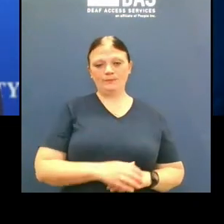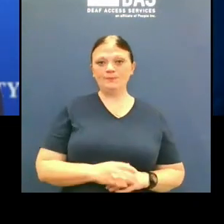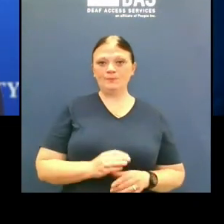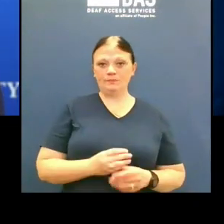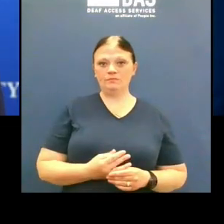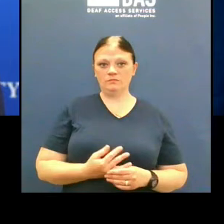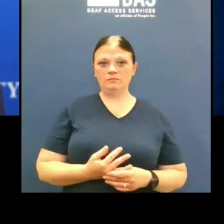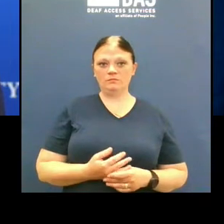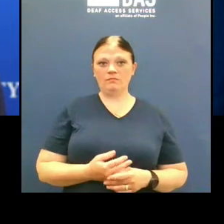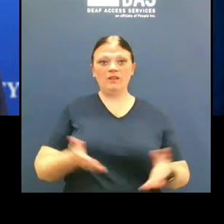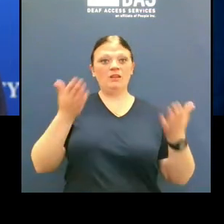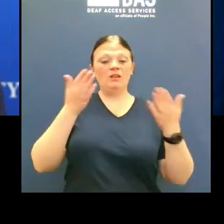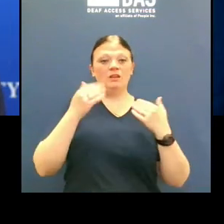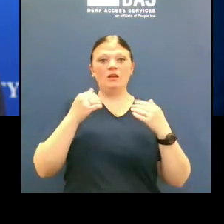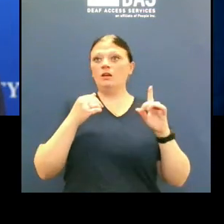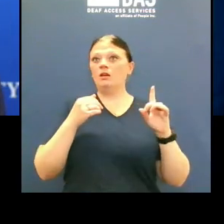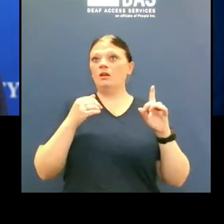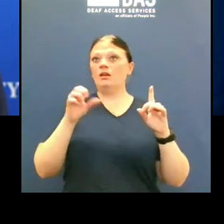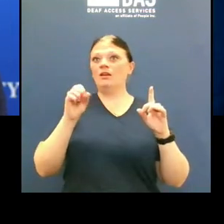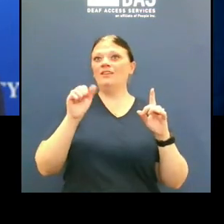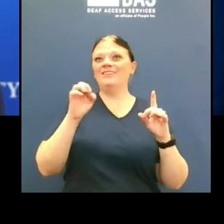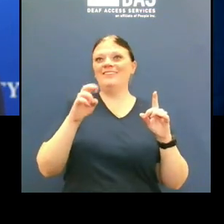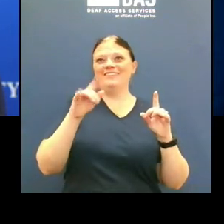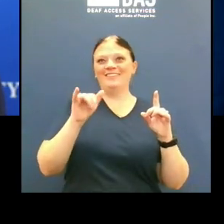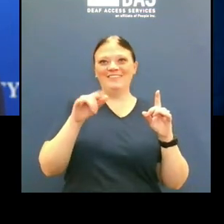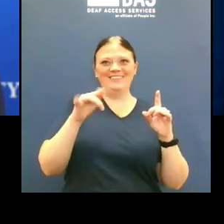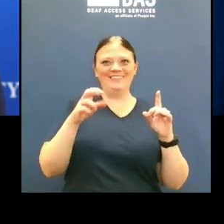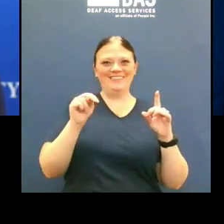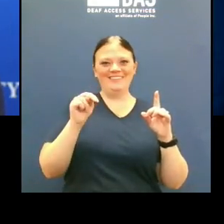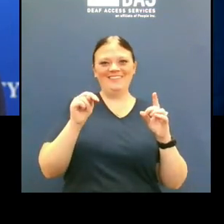right. Well, thank you. Mark, it's Andy Tan with the Buffalo News.